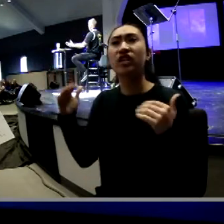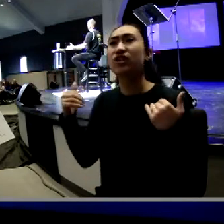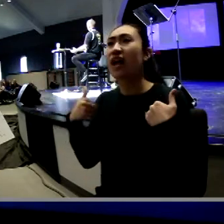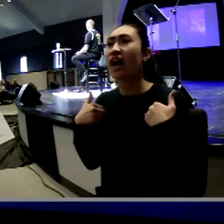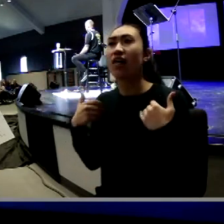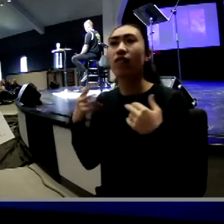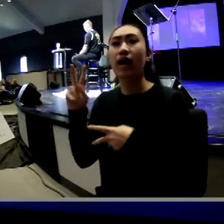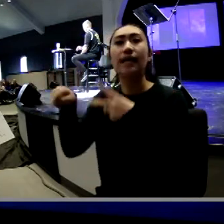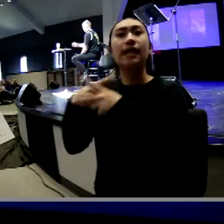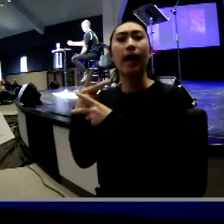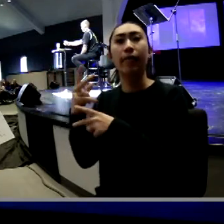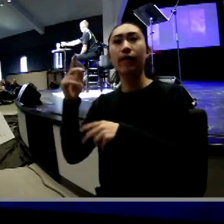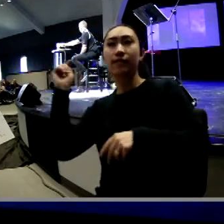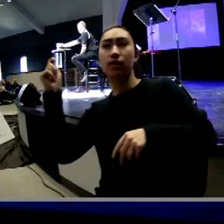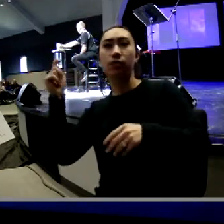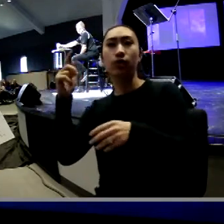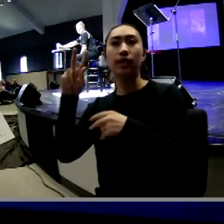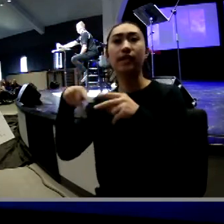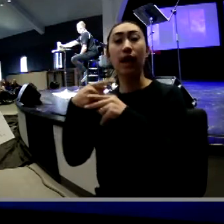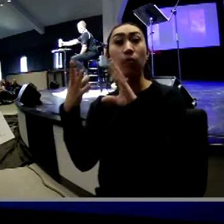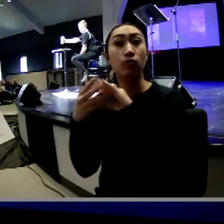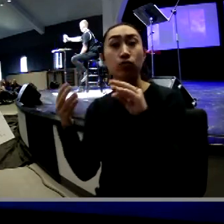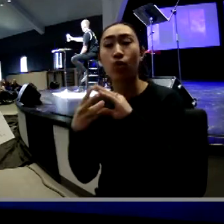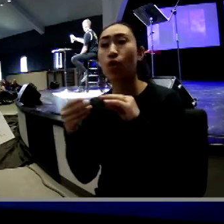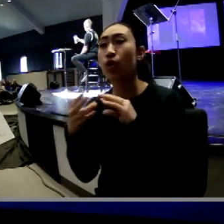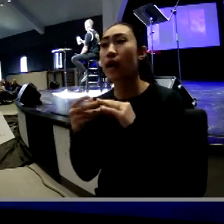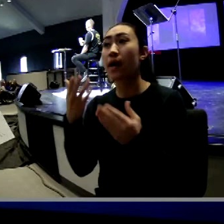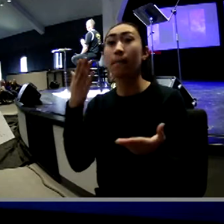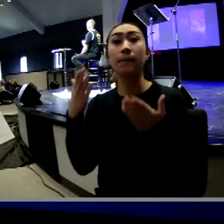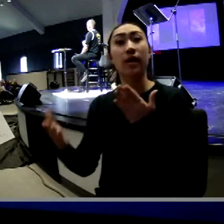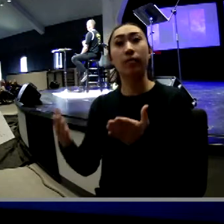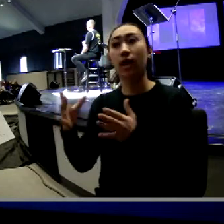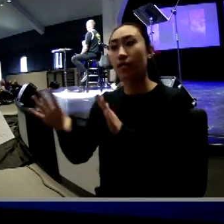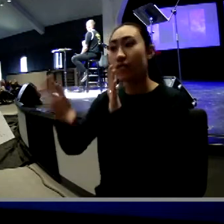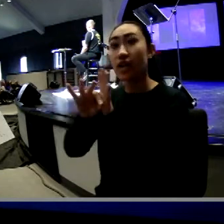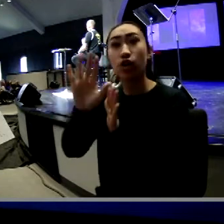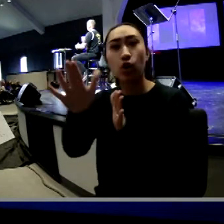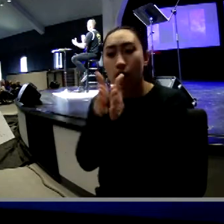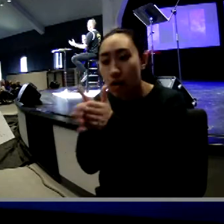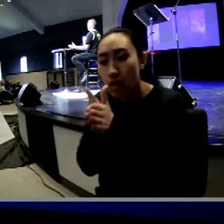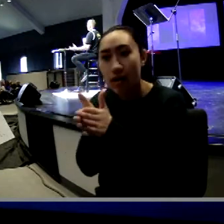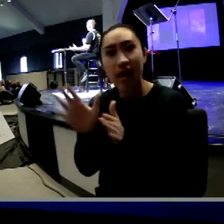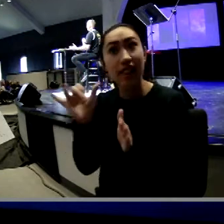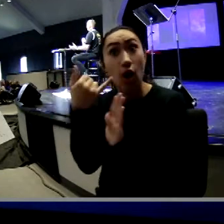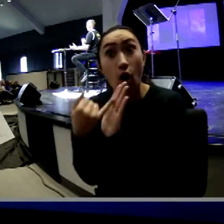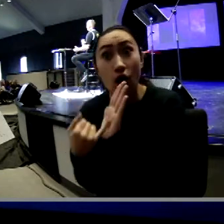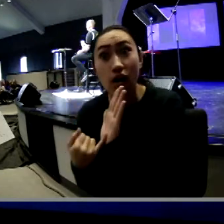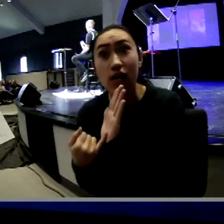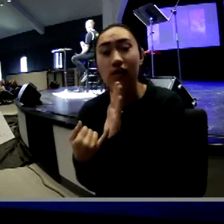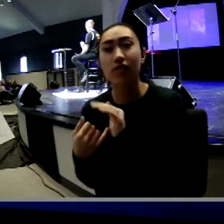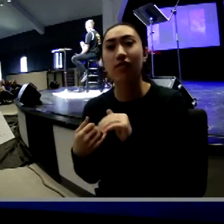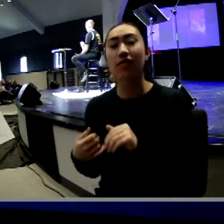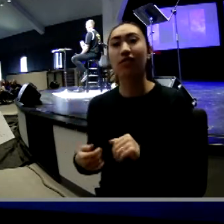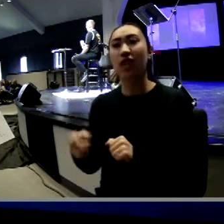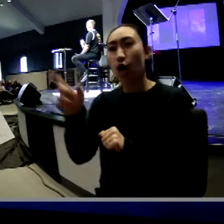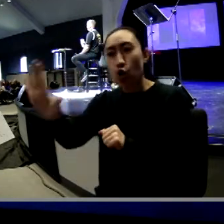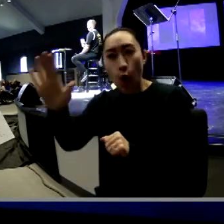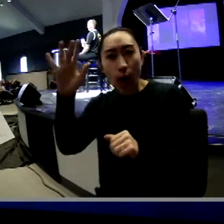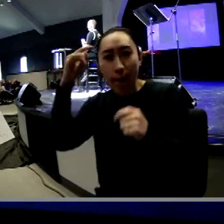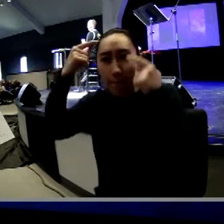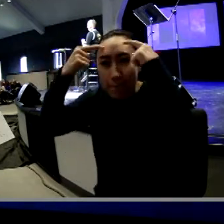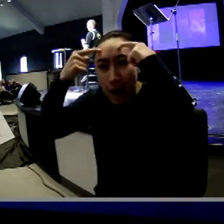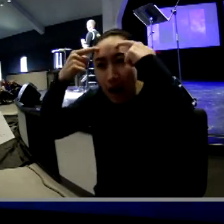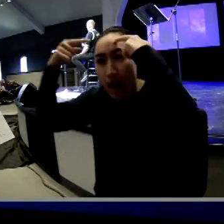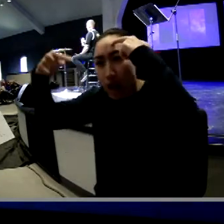of story. Some of you are artists. I've met with many of you. You think like me, like a painter. You